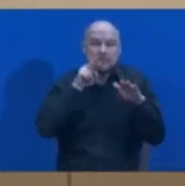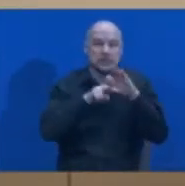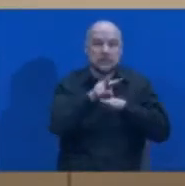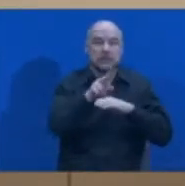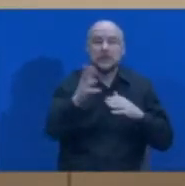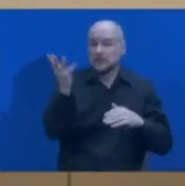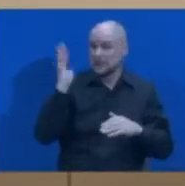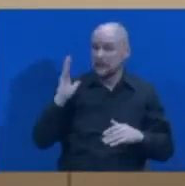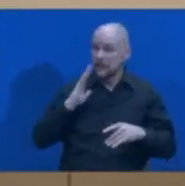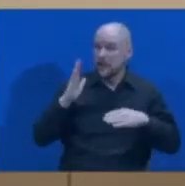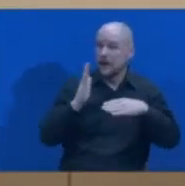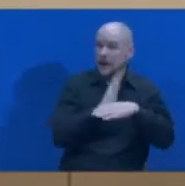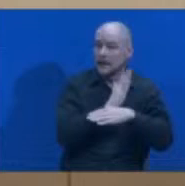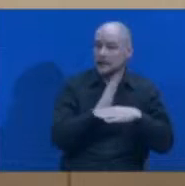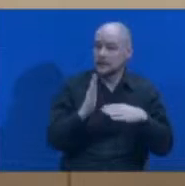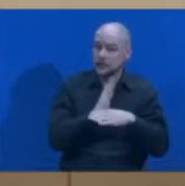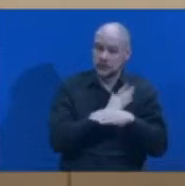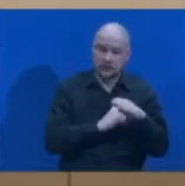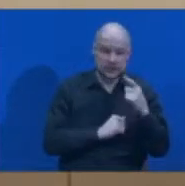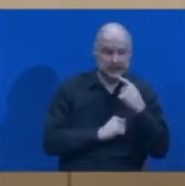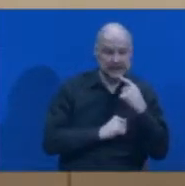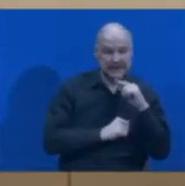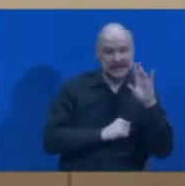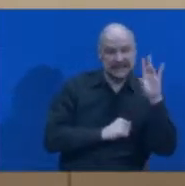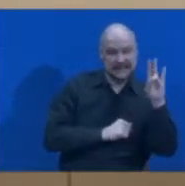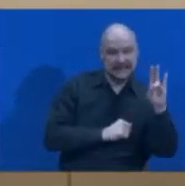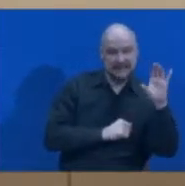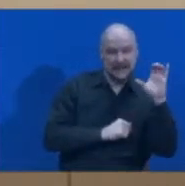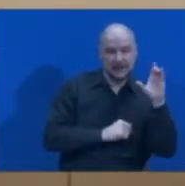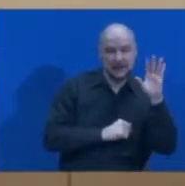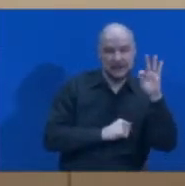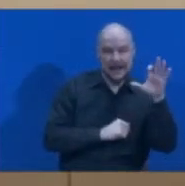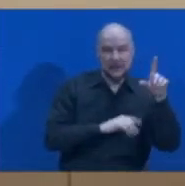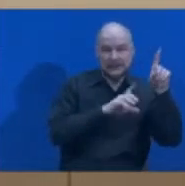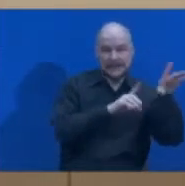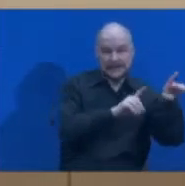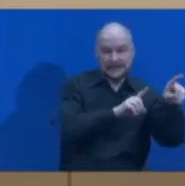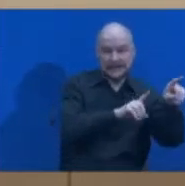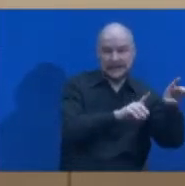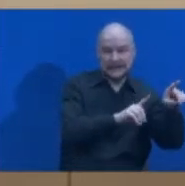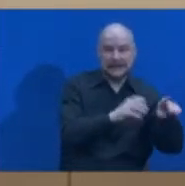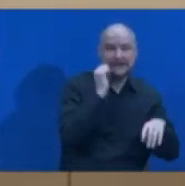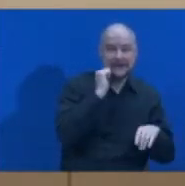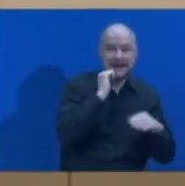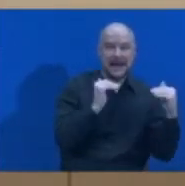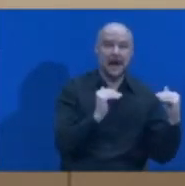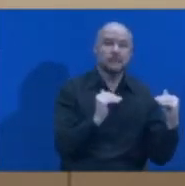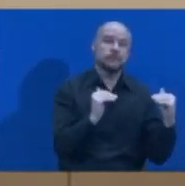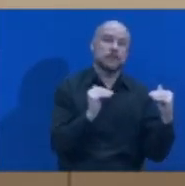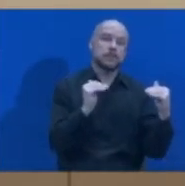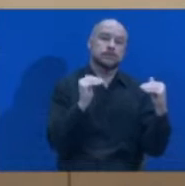were averaging about 700 to 900 tests a day, and now we're moving up closer to